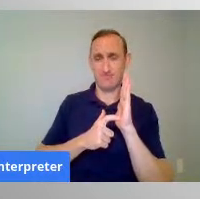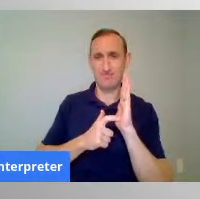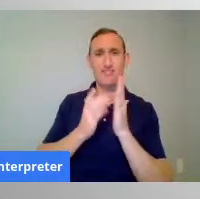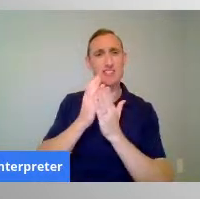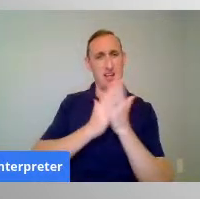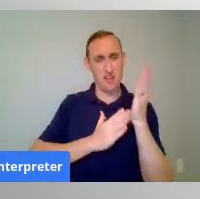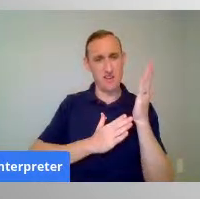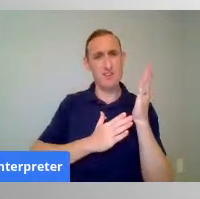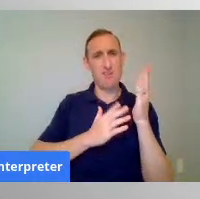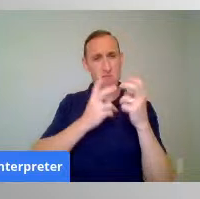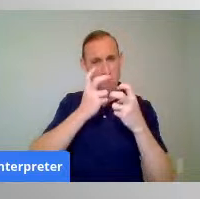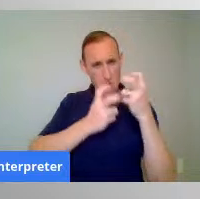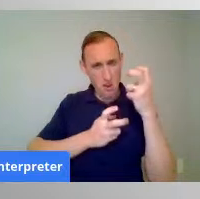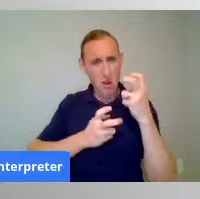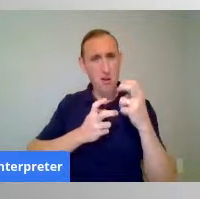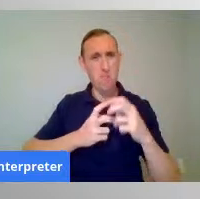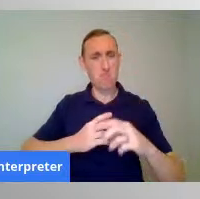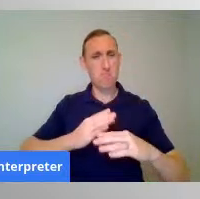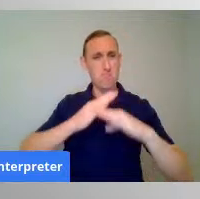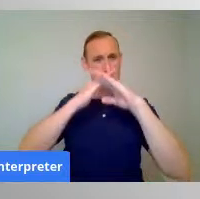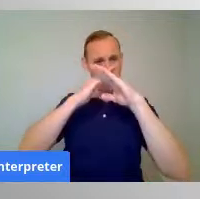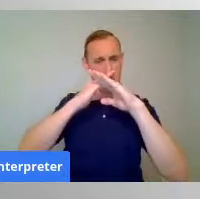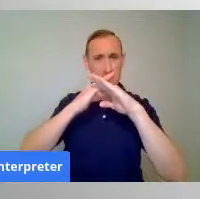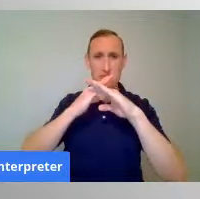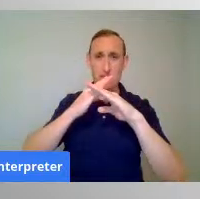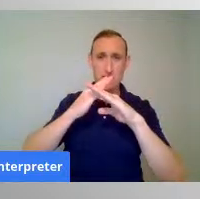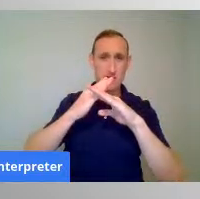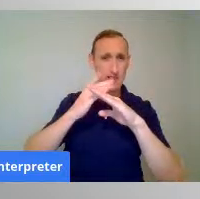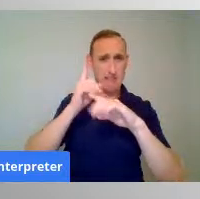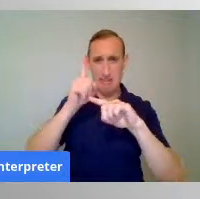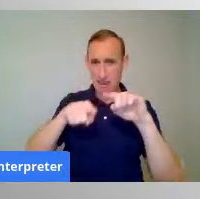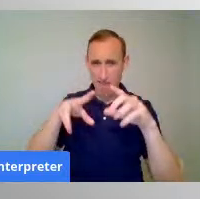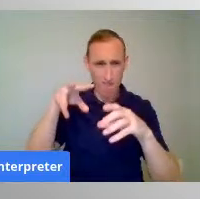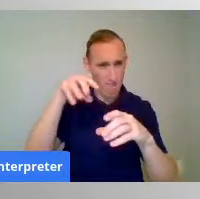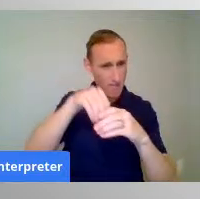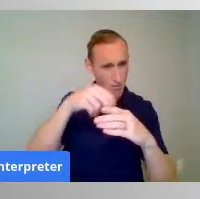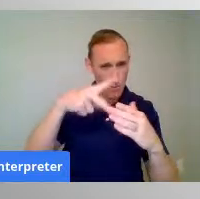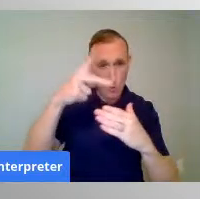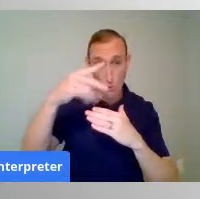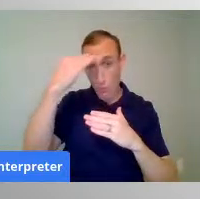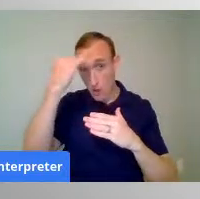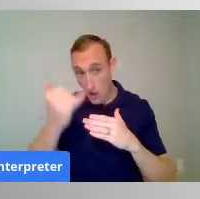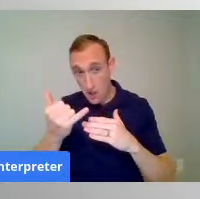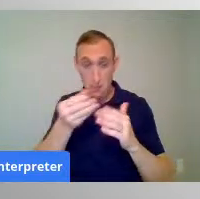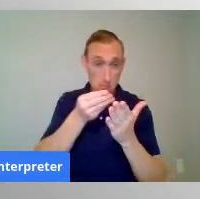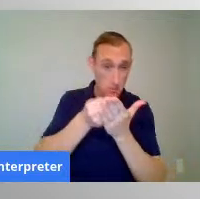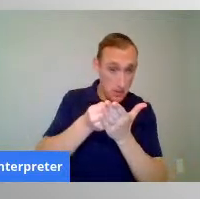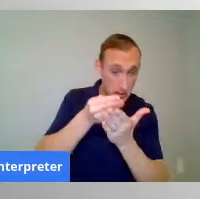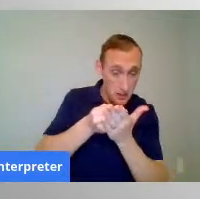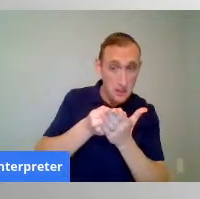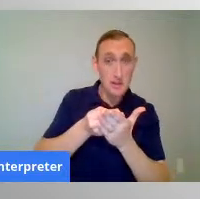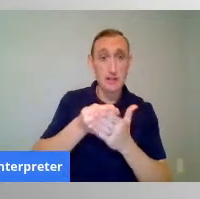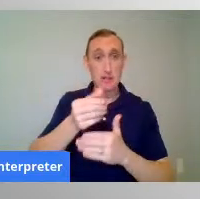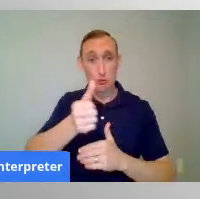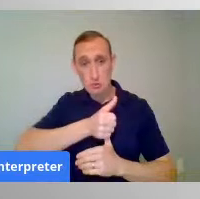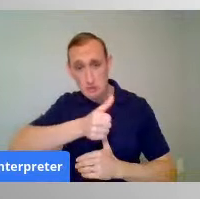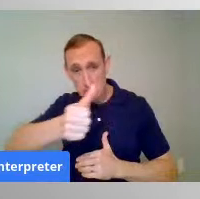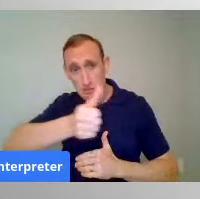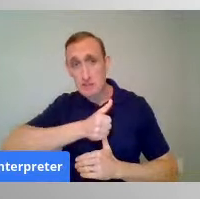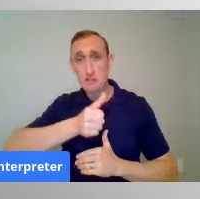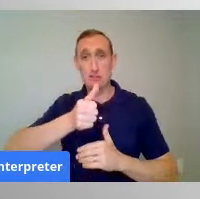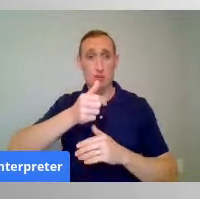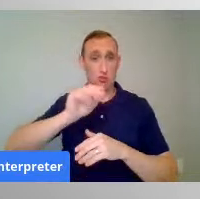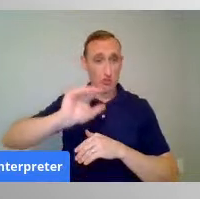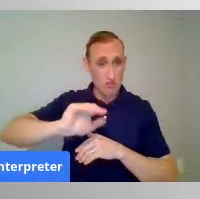participate in them all, whether they're money, transportation, childcare, getting childcare. I mean, there's one thing,